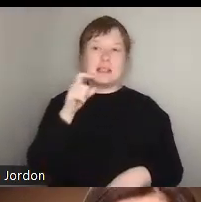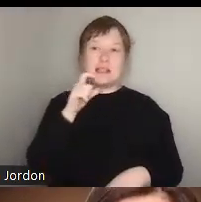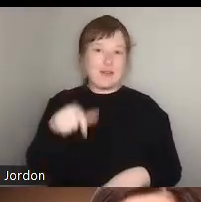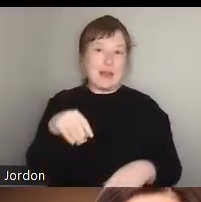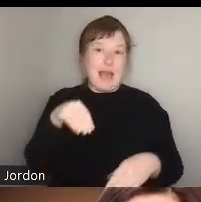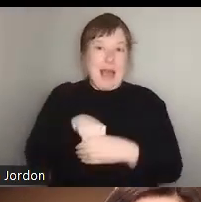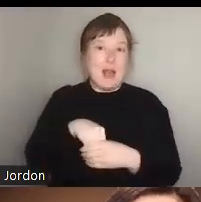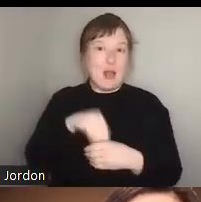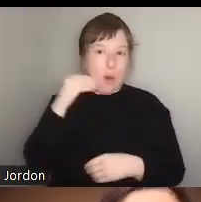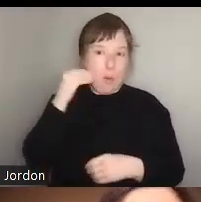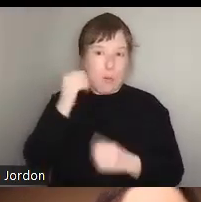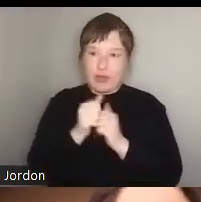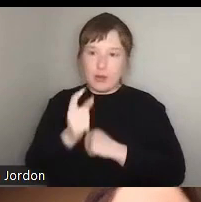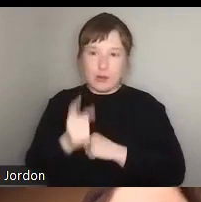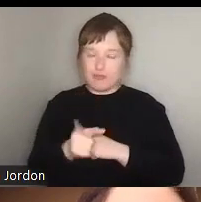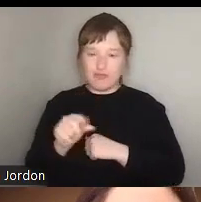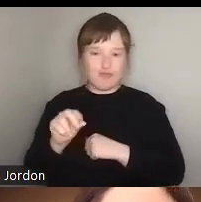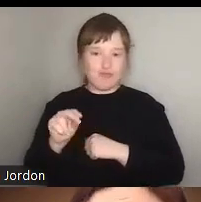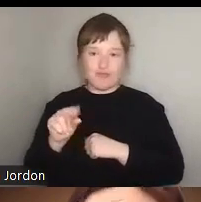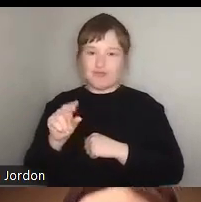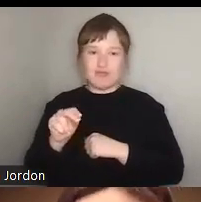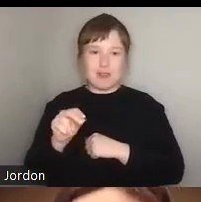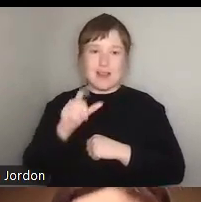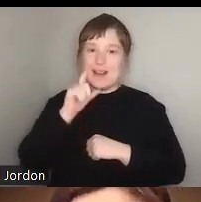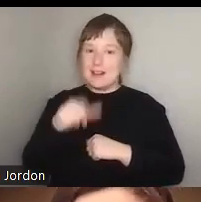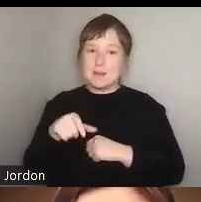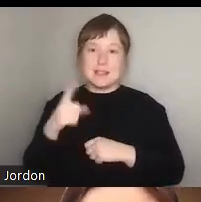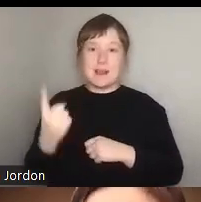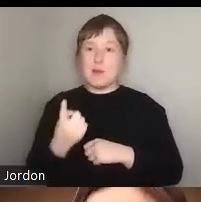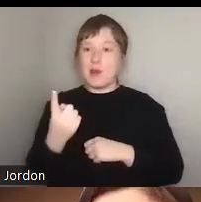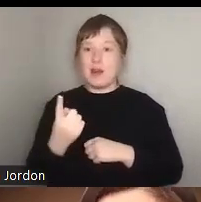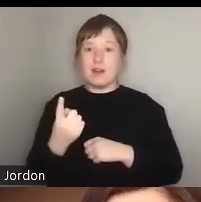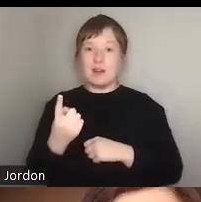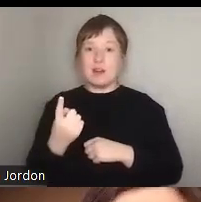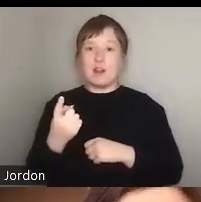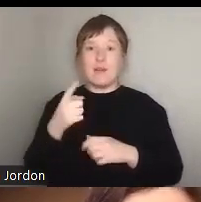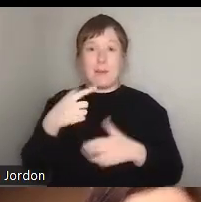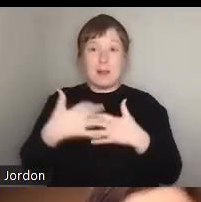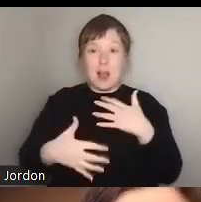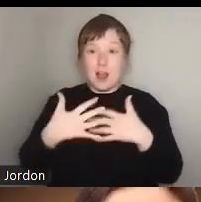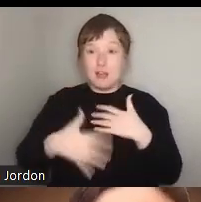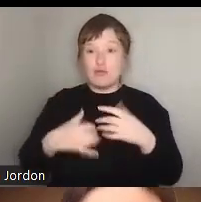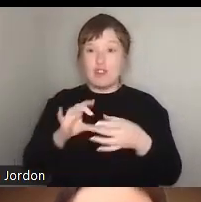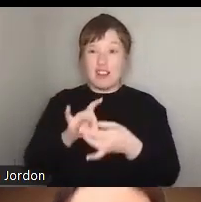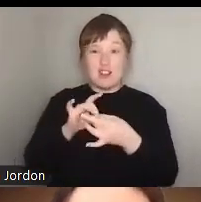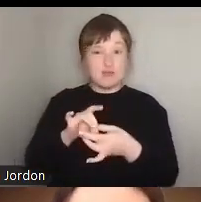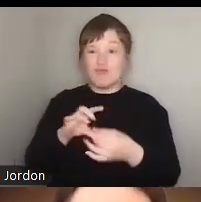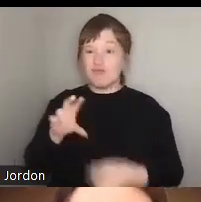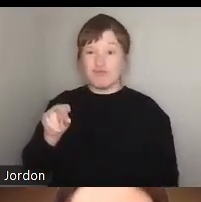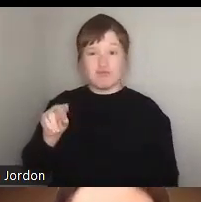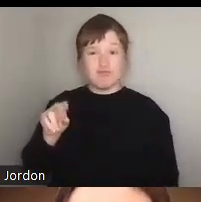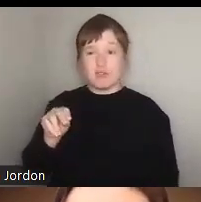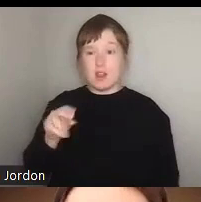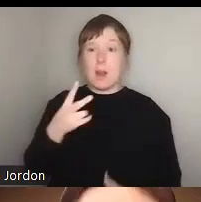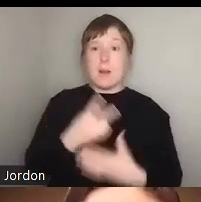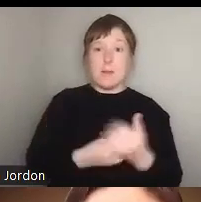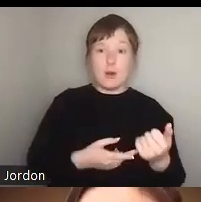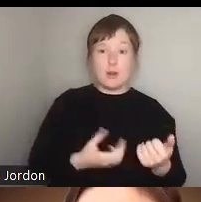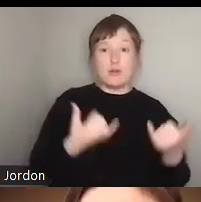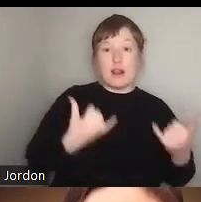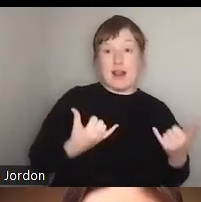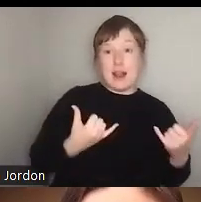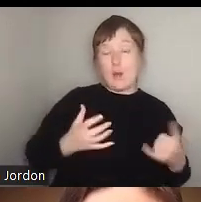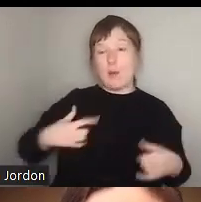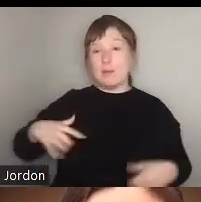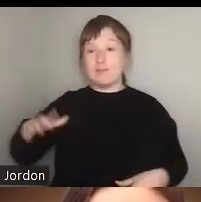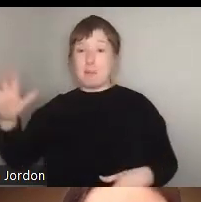with you. It doesn't have to be necessarily somebody that you do have a blood relationship with. It can be both your current or a former spouse